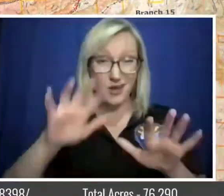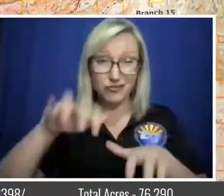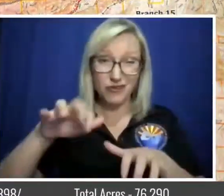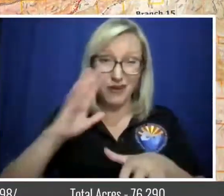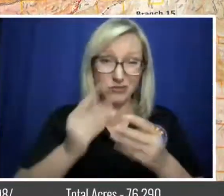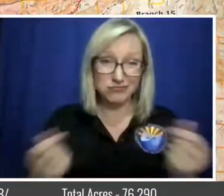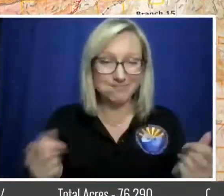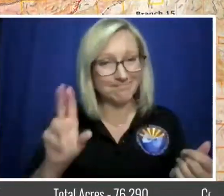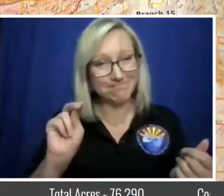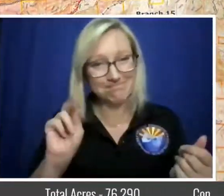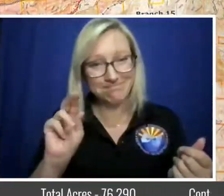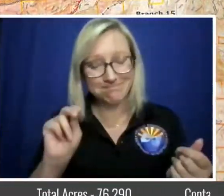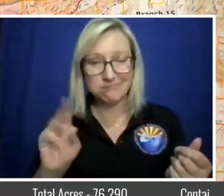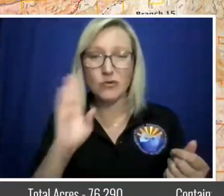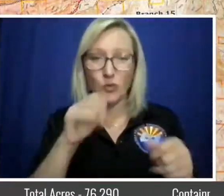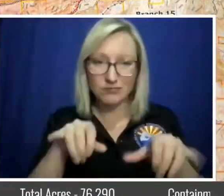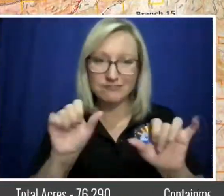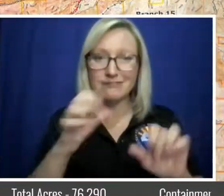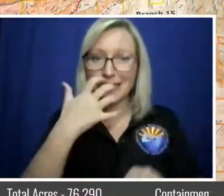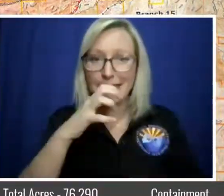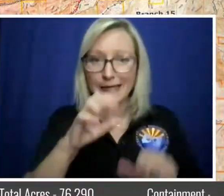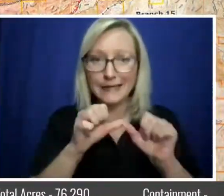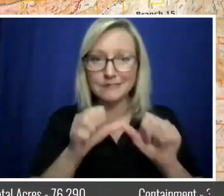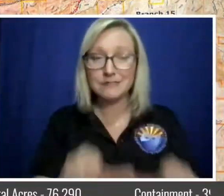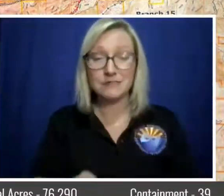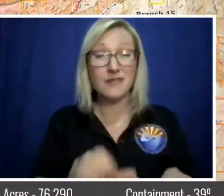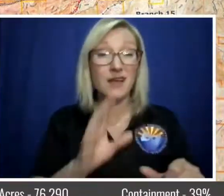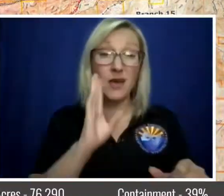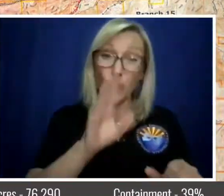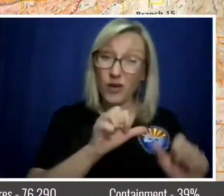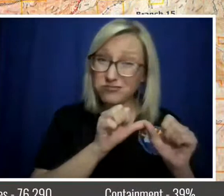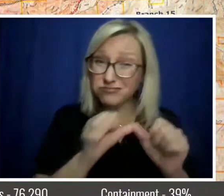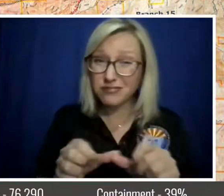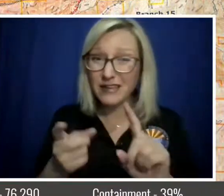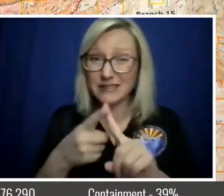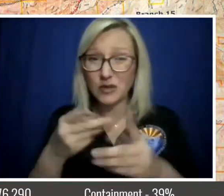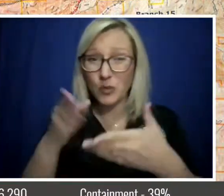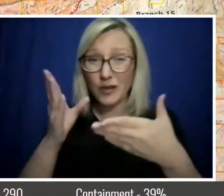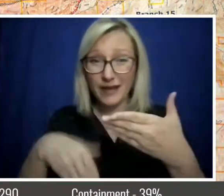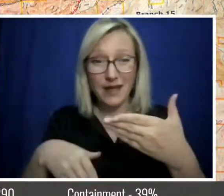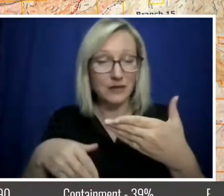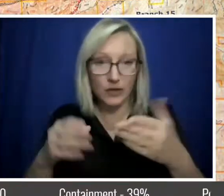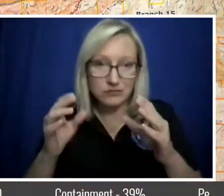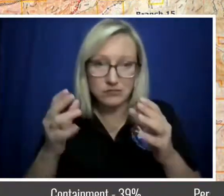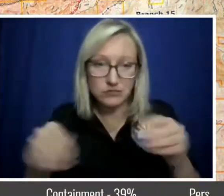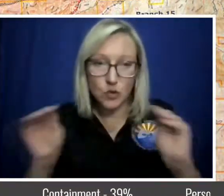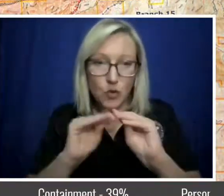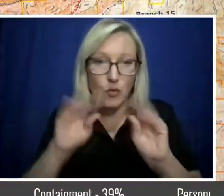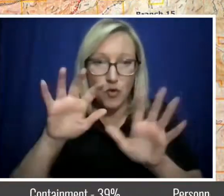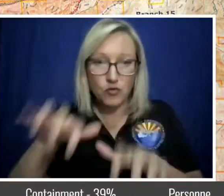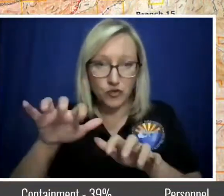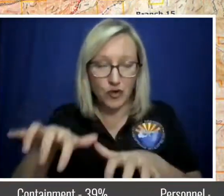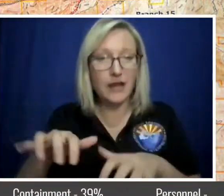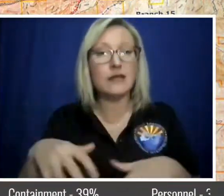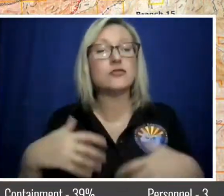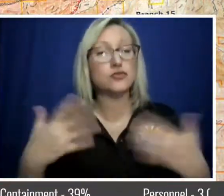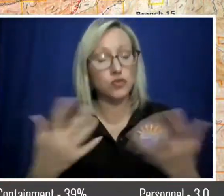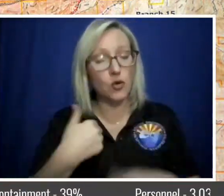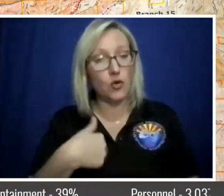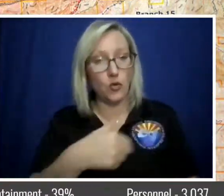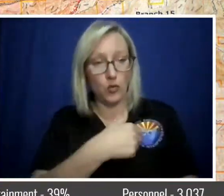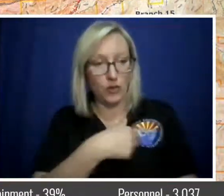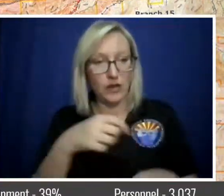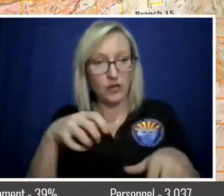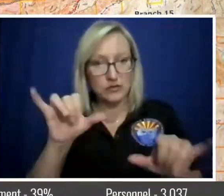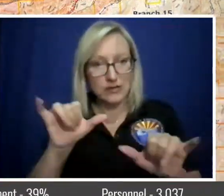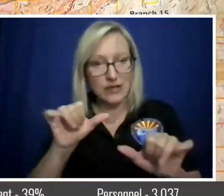into the weekend when we expect things to start drying out. So we're going to hold on to that workforce. We're going to identify the best resources we